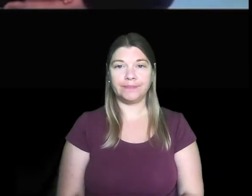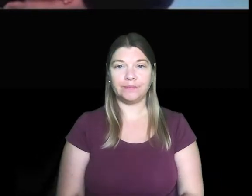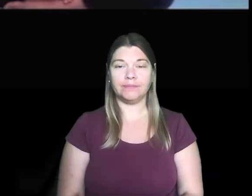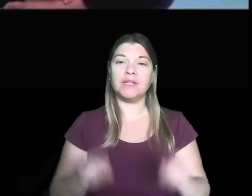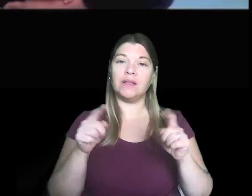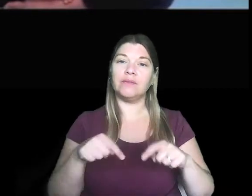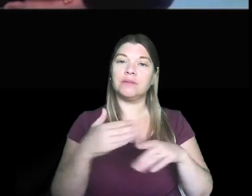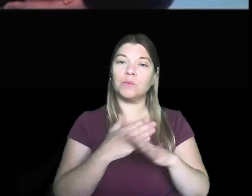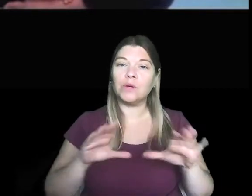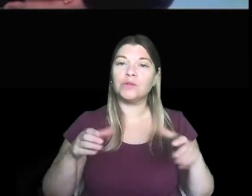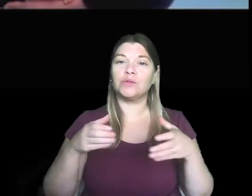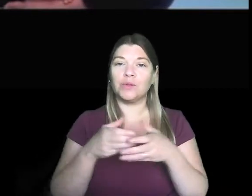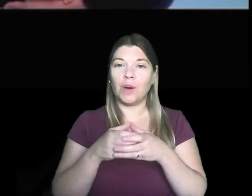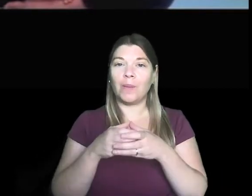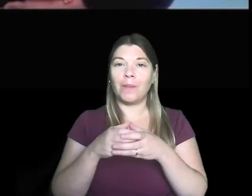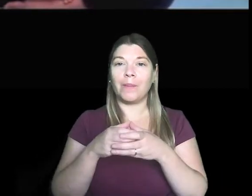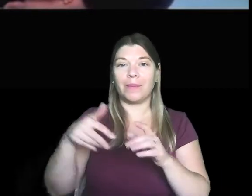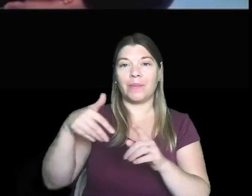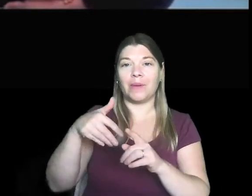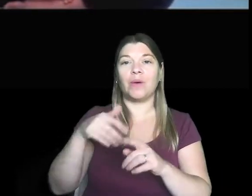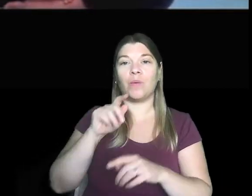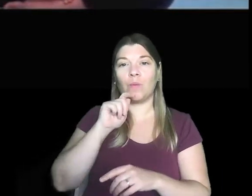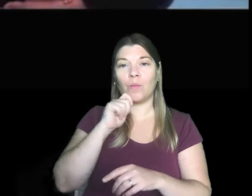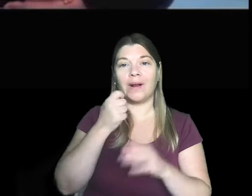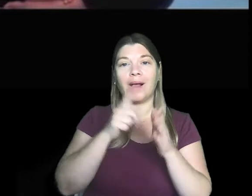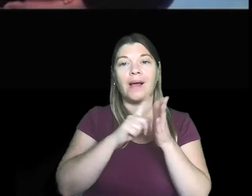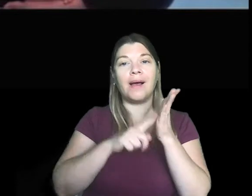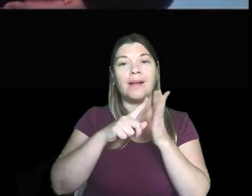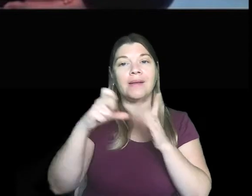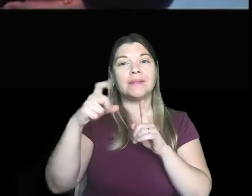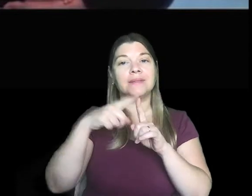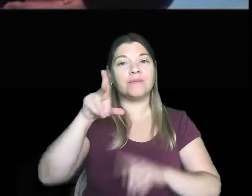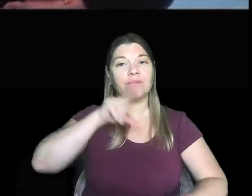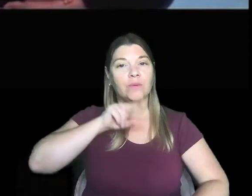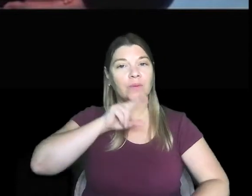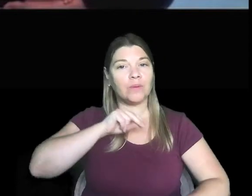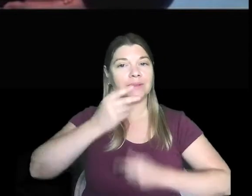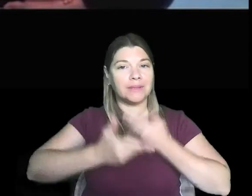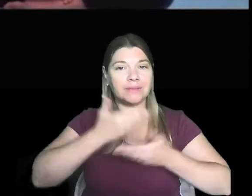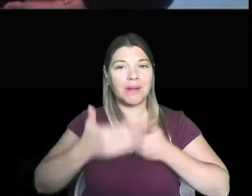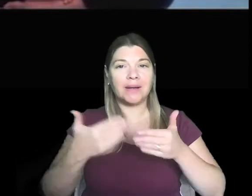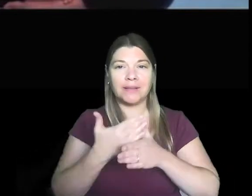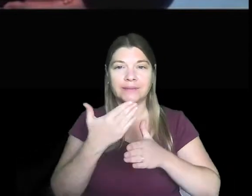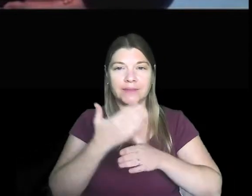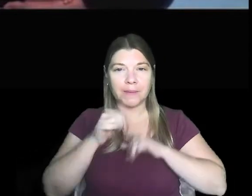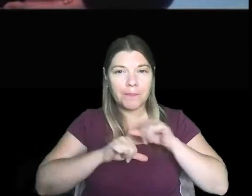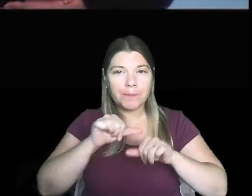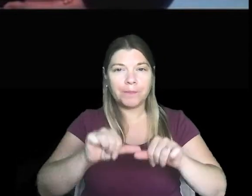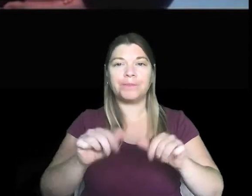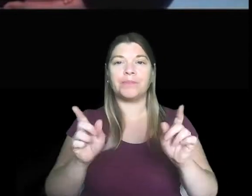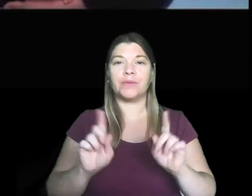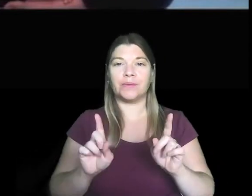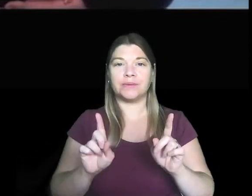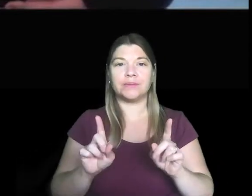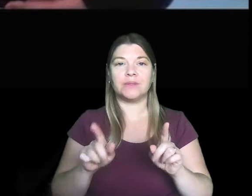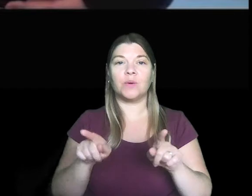Throughout the workshop, you will hear the sound of my voice, guiding us through some activities. You will also hear